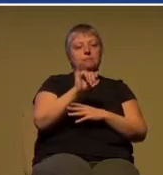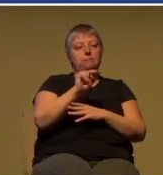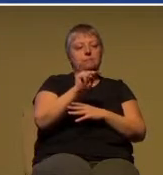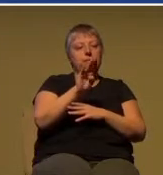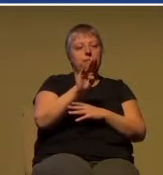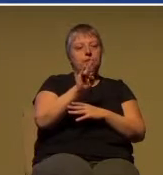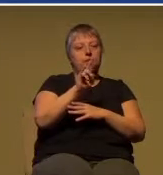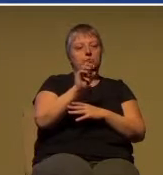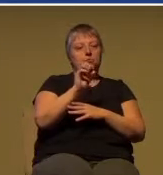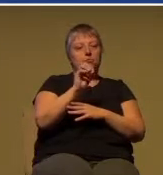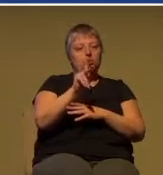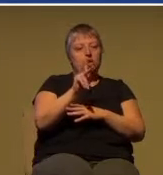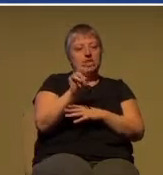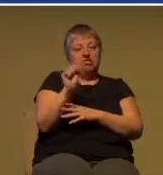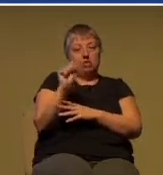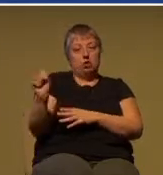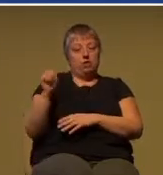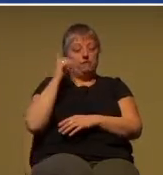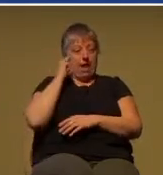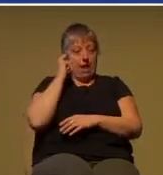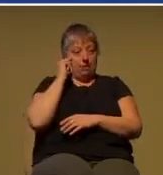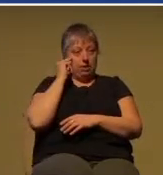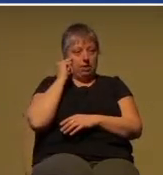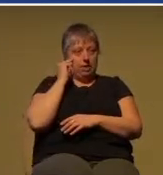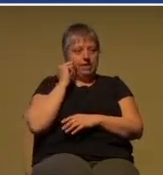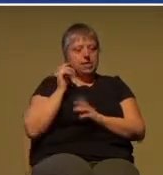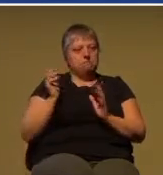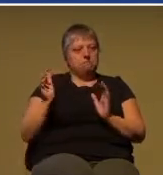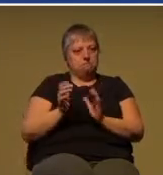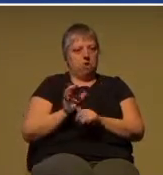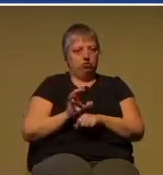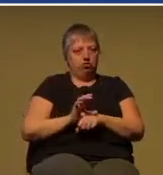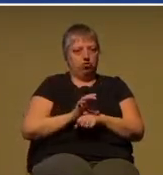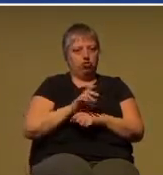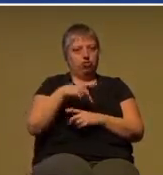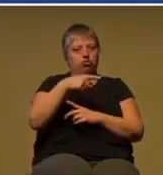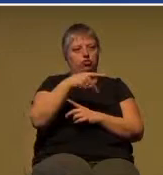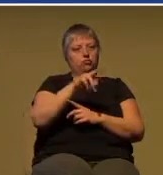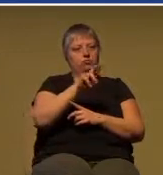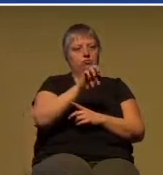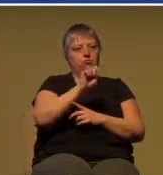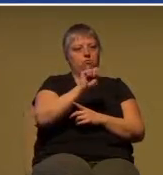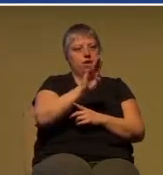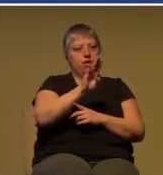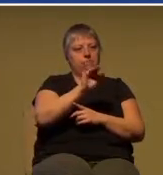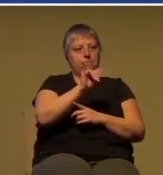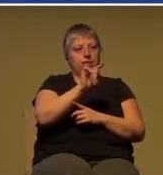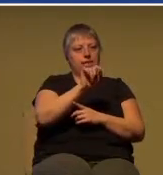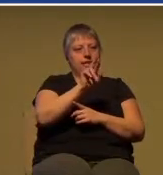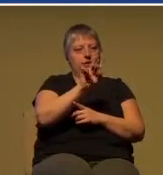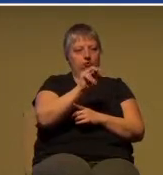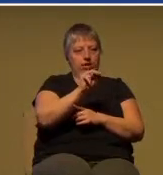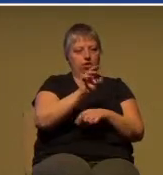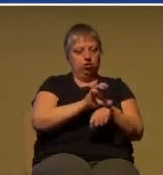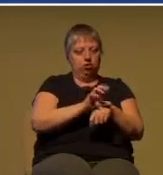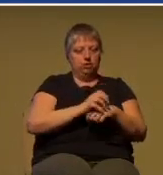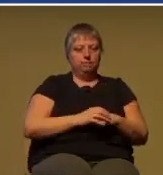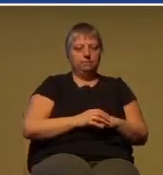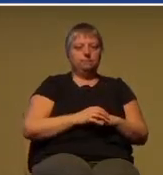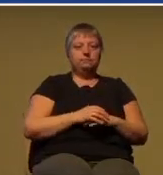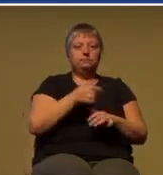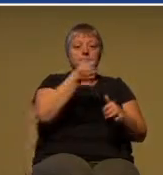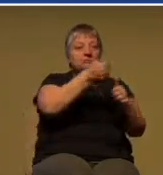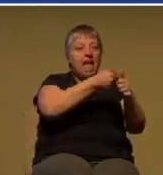south of Hamilton. And the amazing thing is that at every venue, the reaction is the